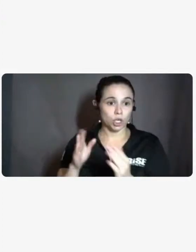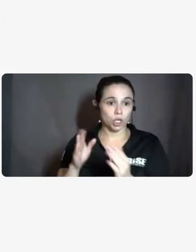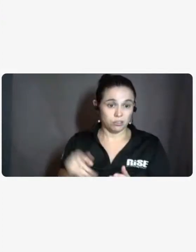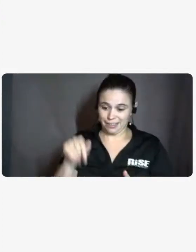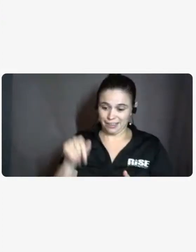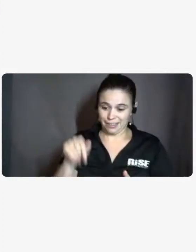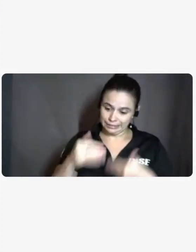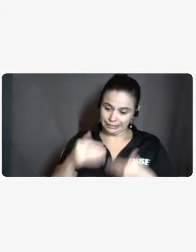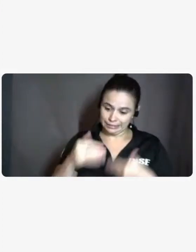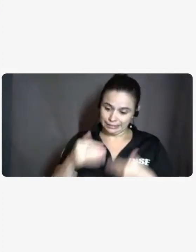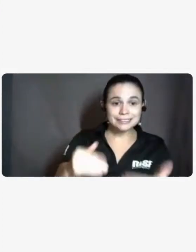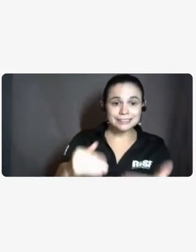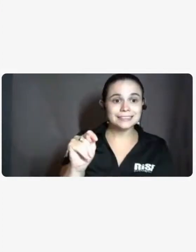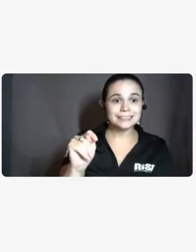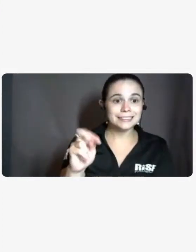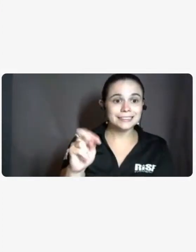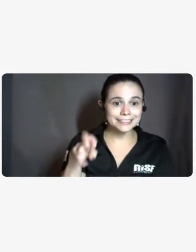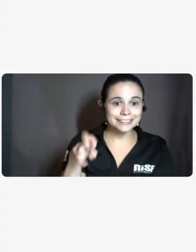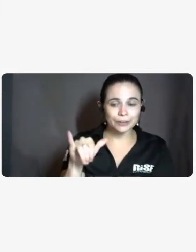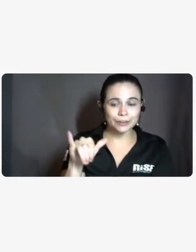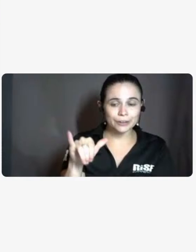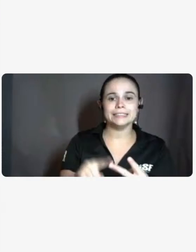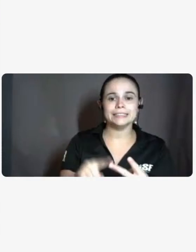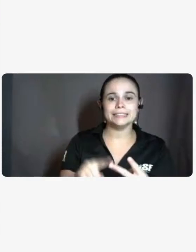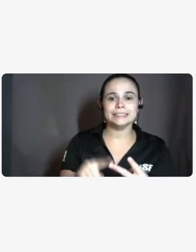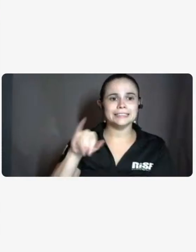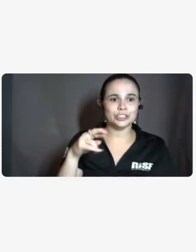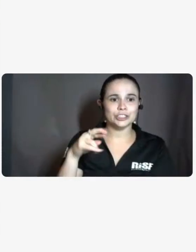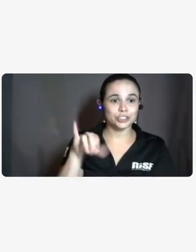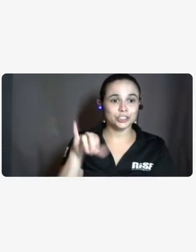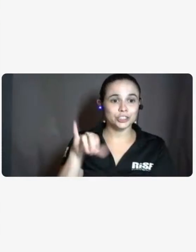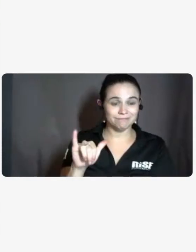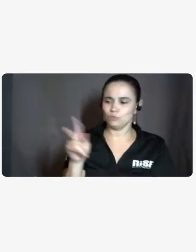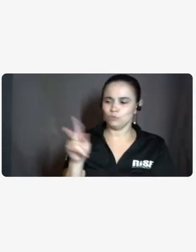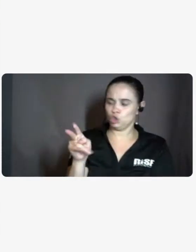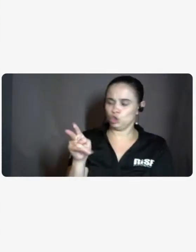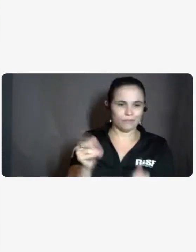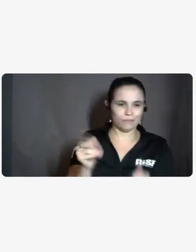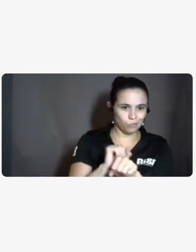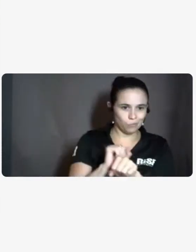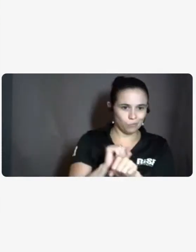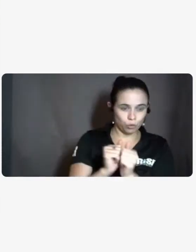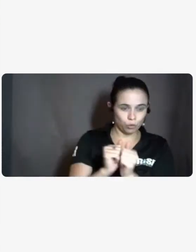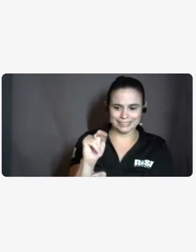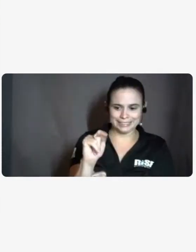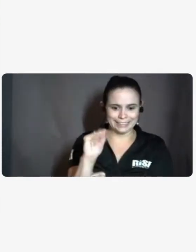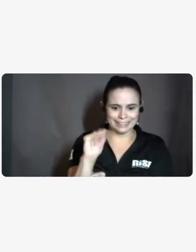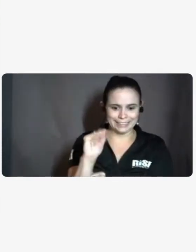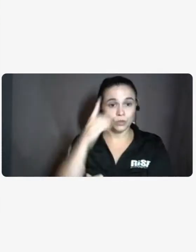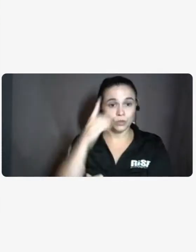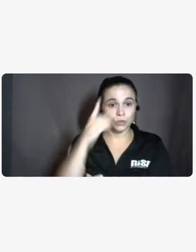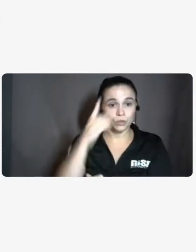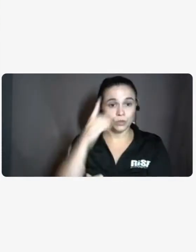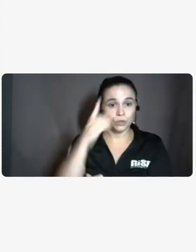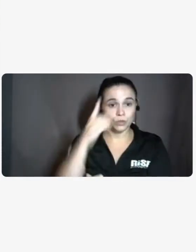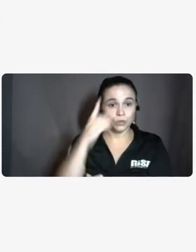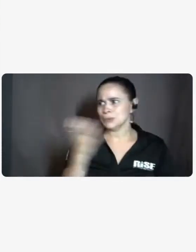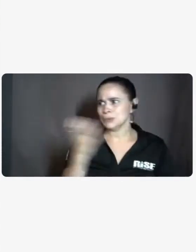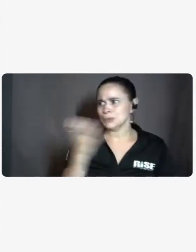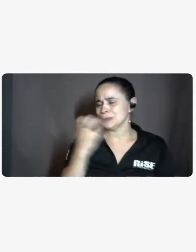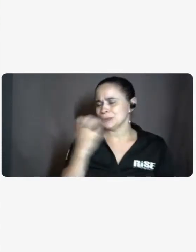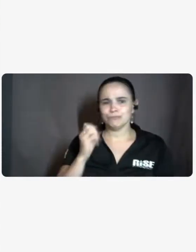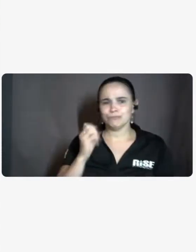Burst, who are with Tao and Rossini, for the incredible amount of work they have invested into this